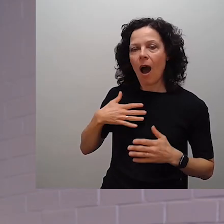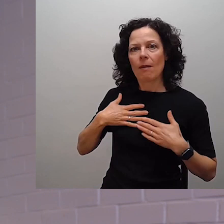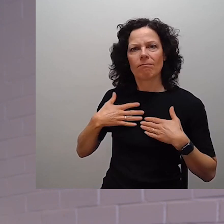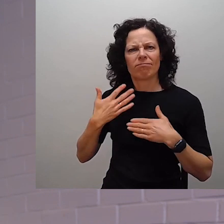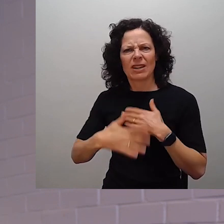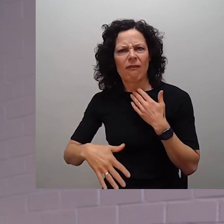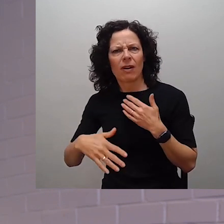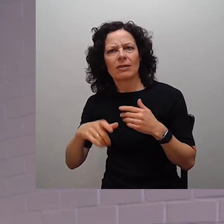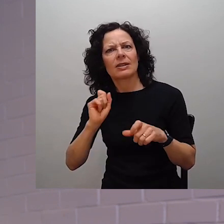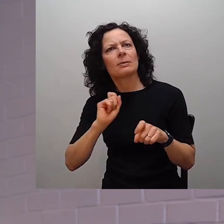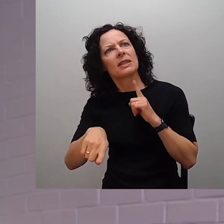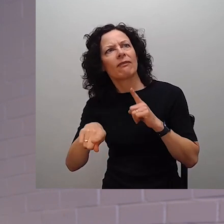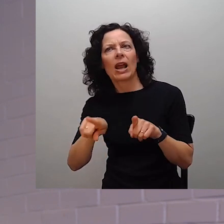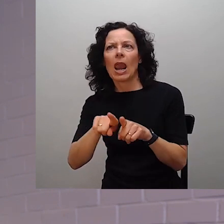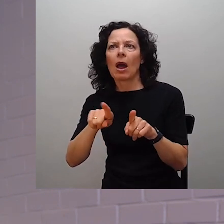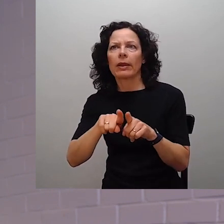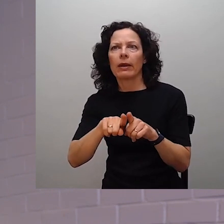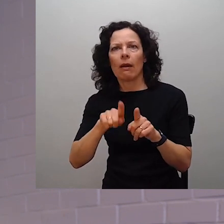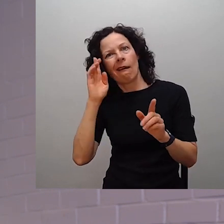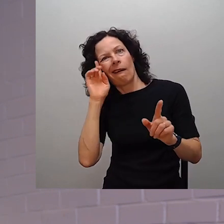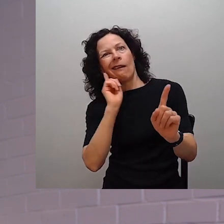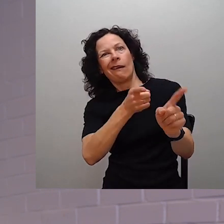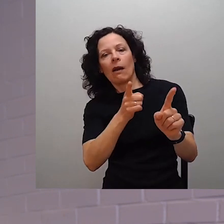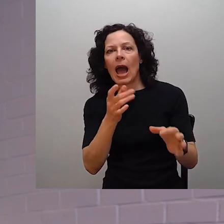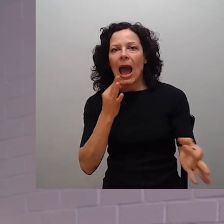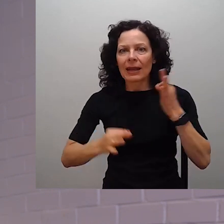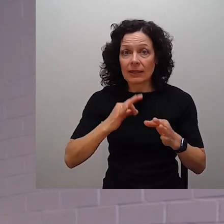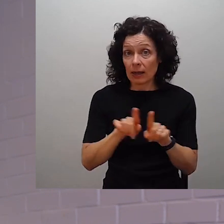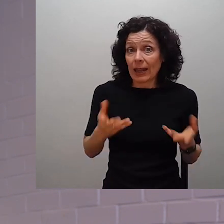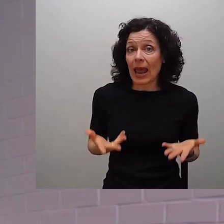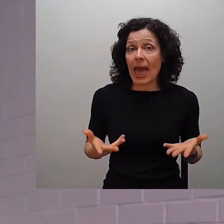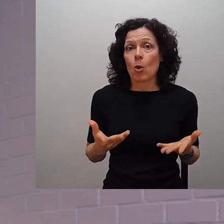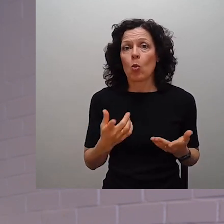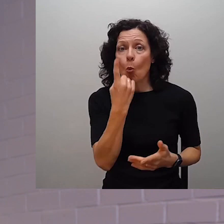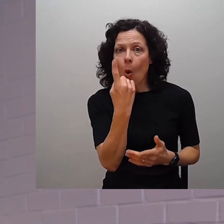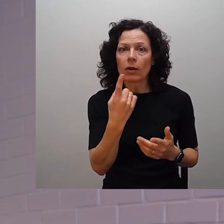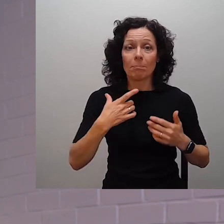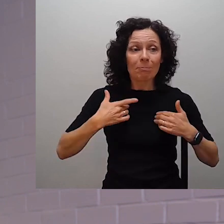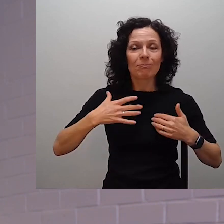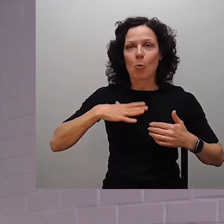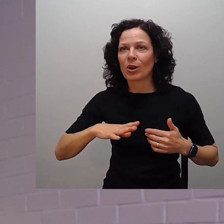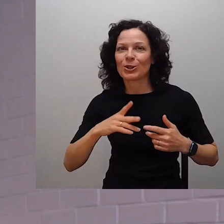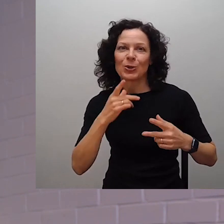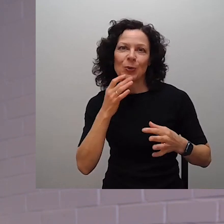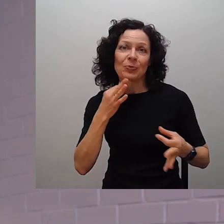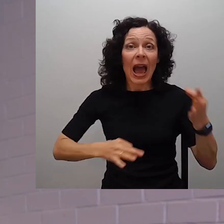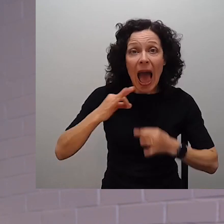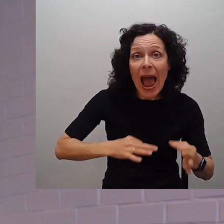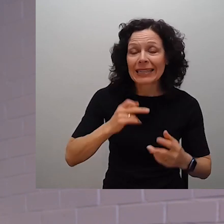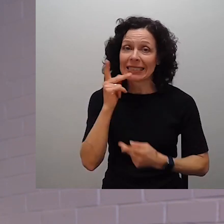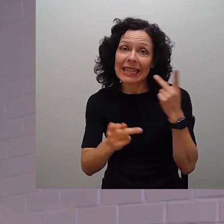younger, I never had like a specific, like I didn't just want to do acting like I am now. I wanted to act, sing,